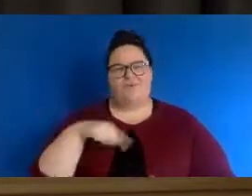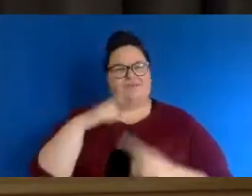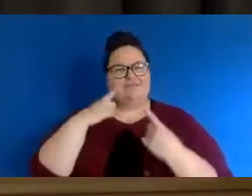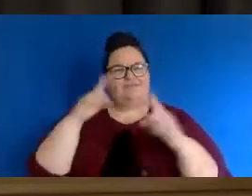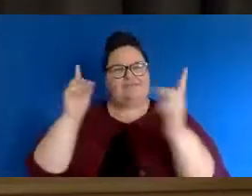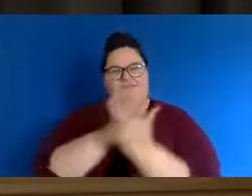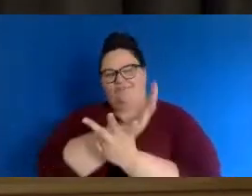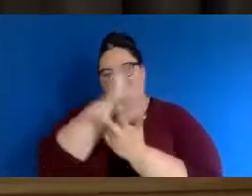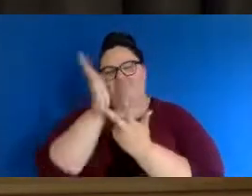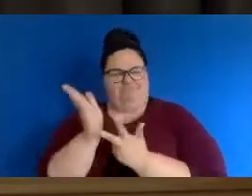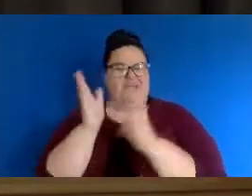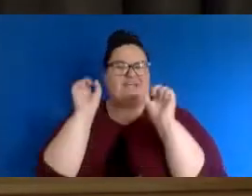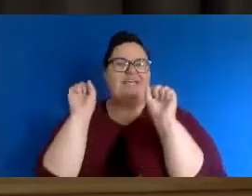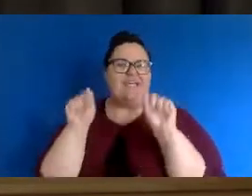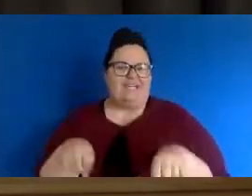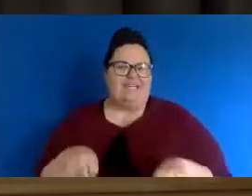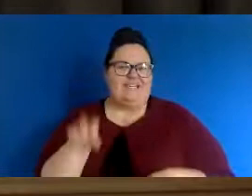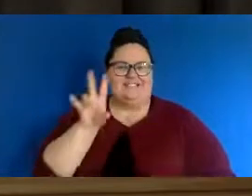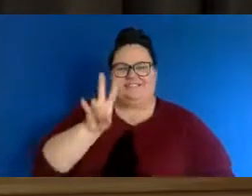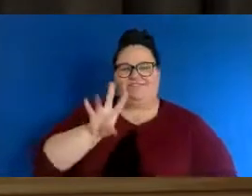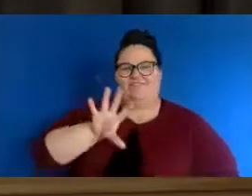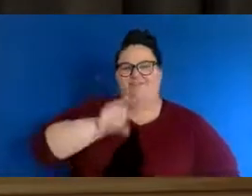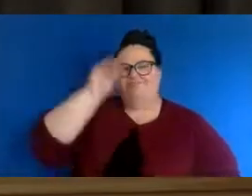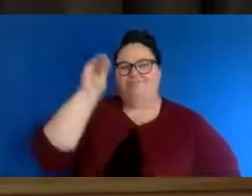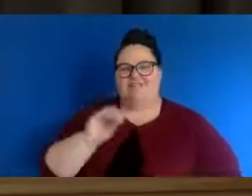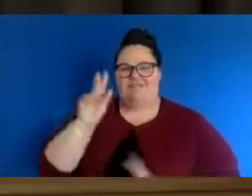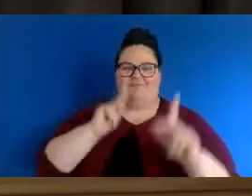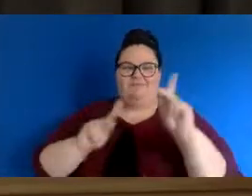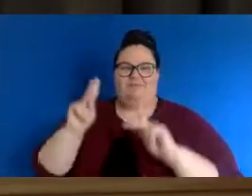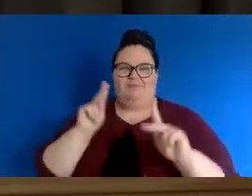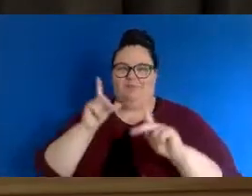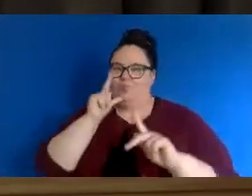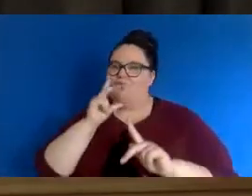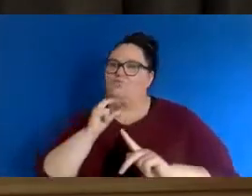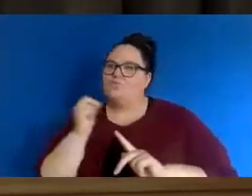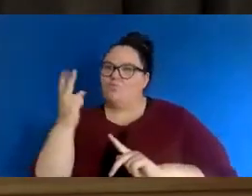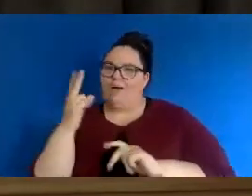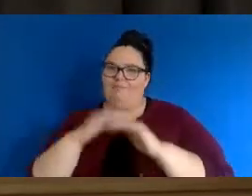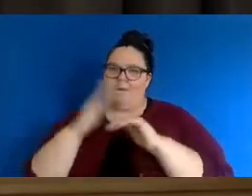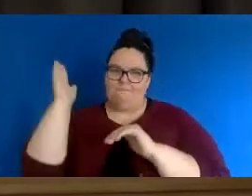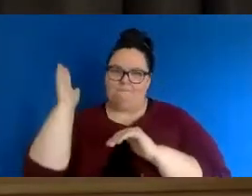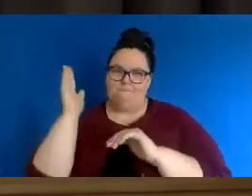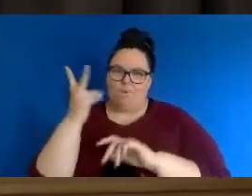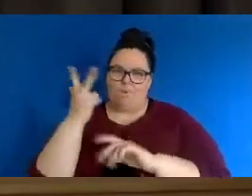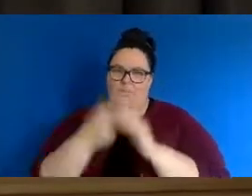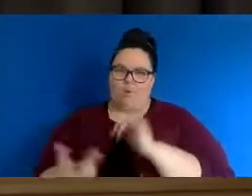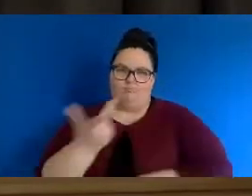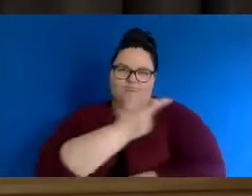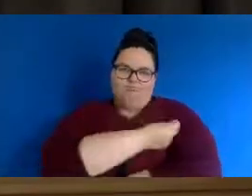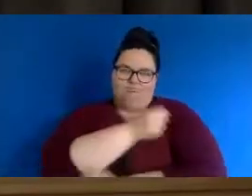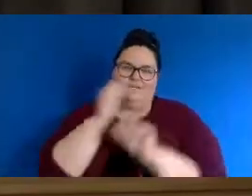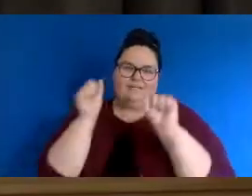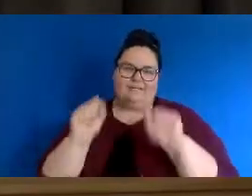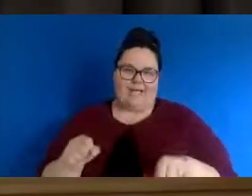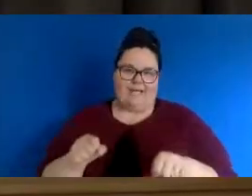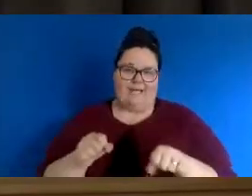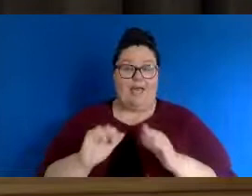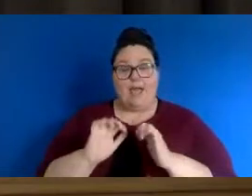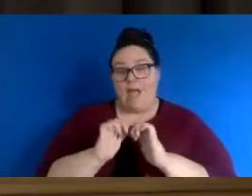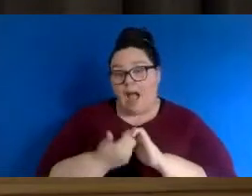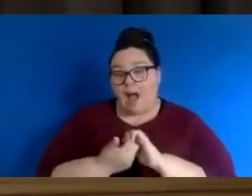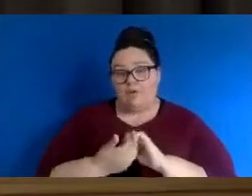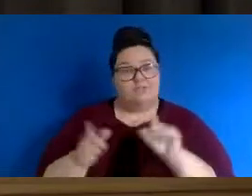of vaccinating 75% of the eligible population with both doses. We will do it by taking the same approach